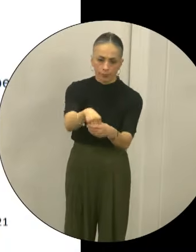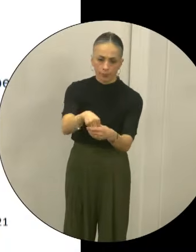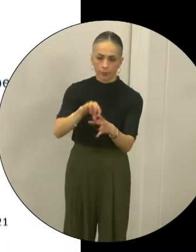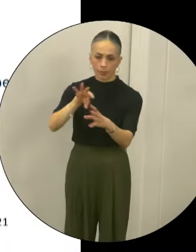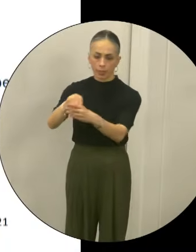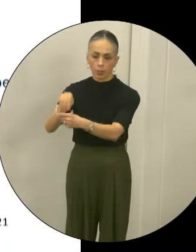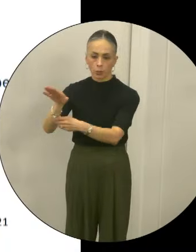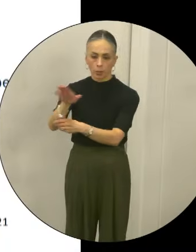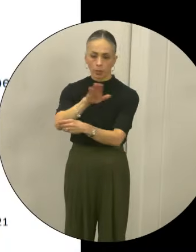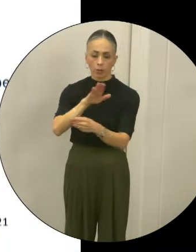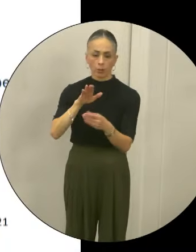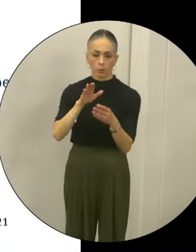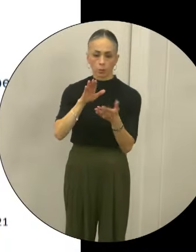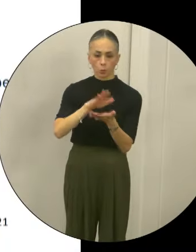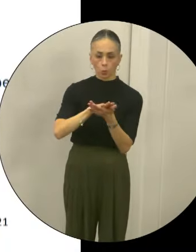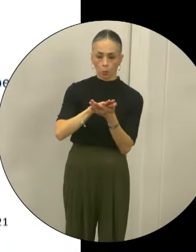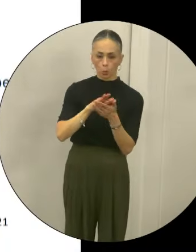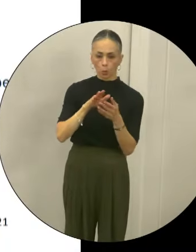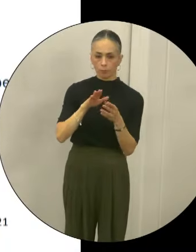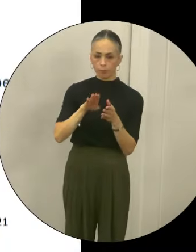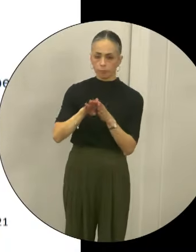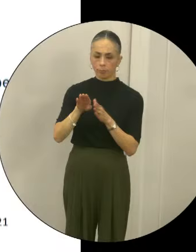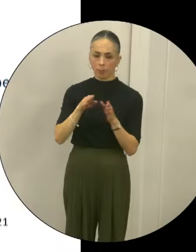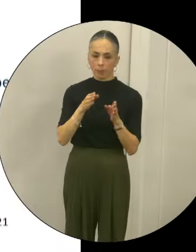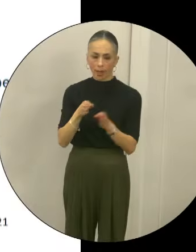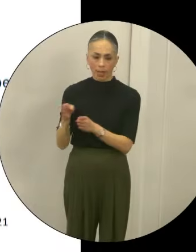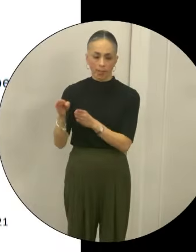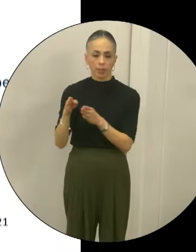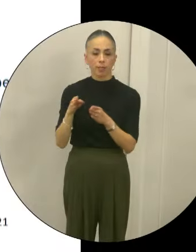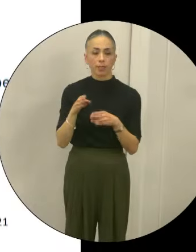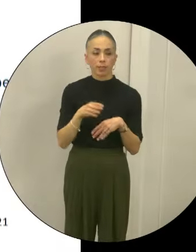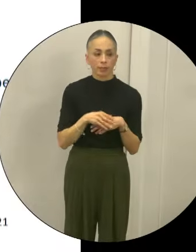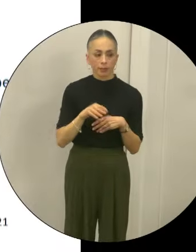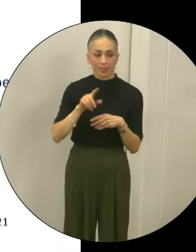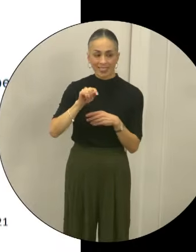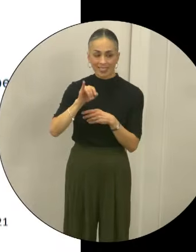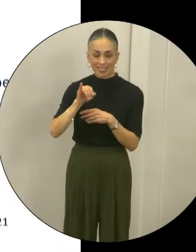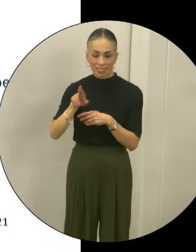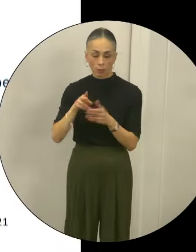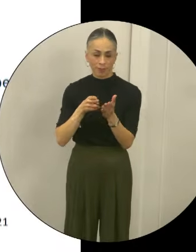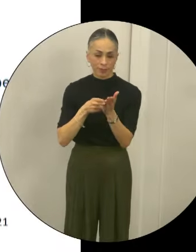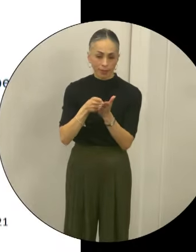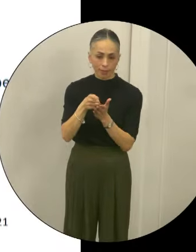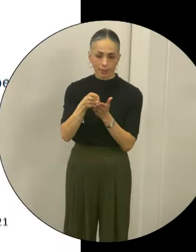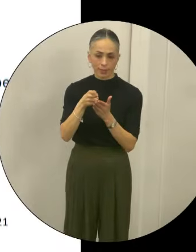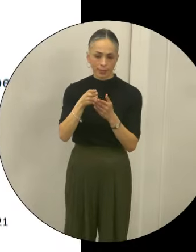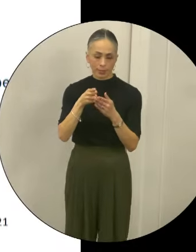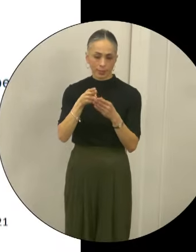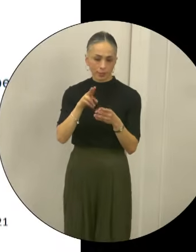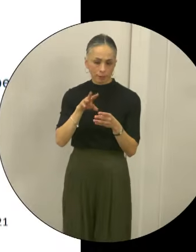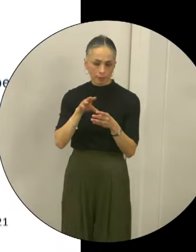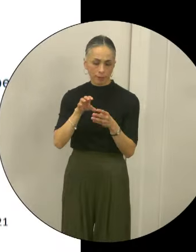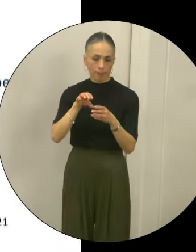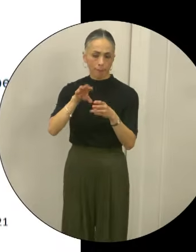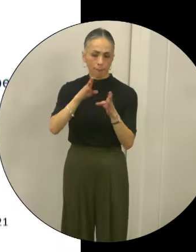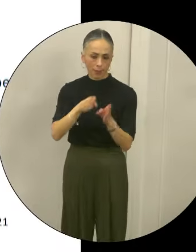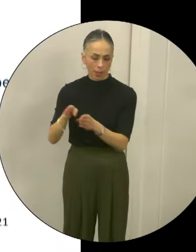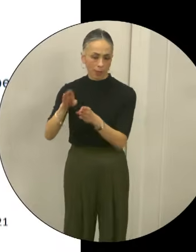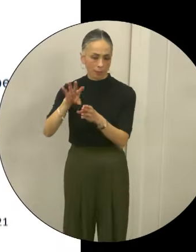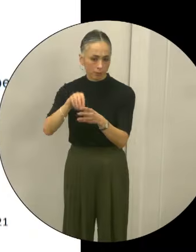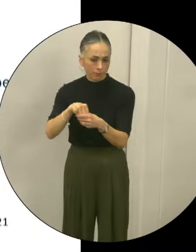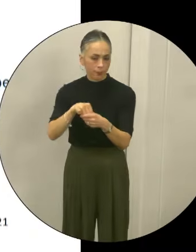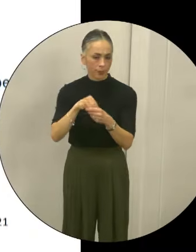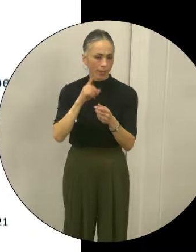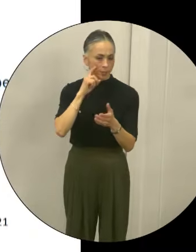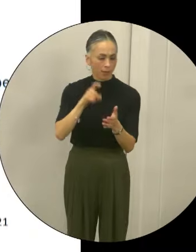Tier 1 supports and overall school climate. The tiered fidelity inventory enables schools to identify root